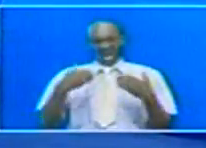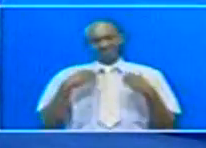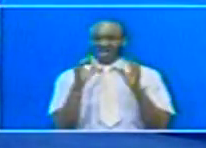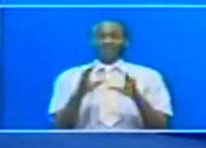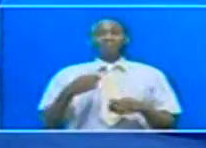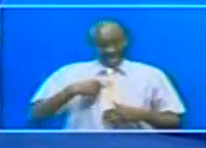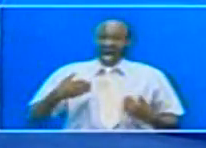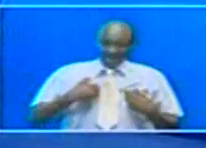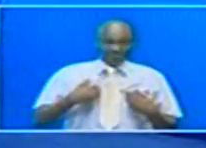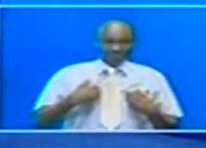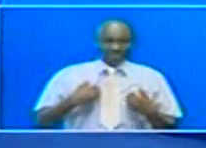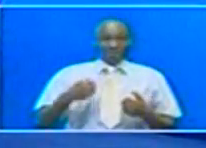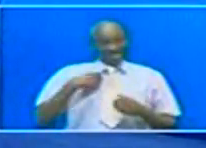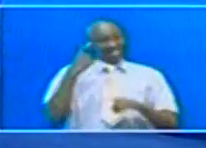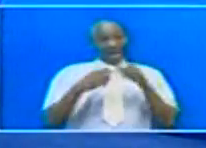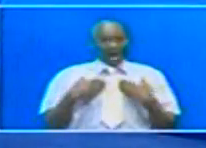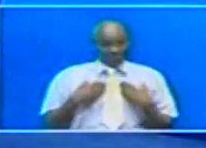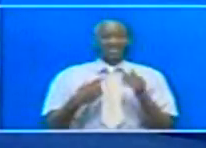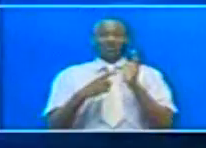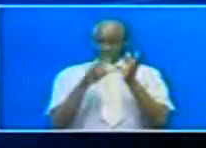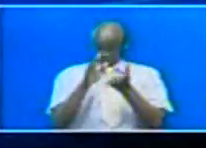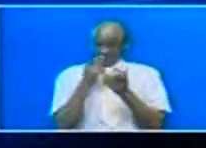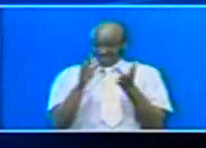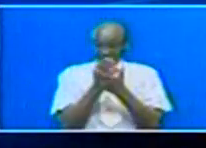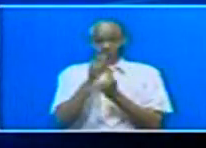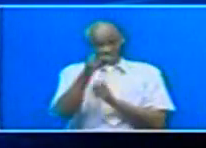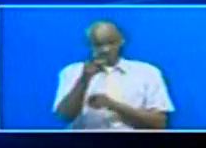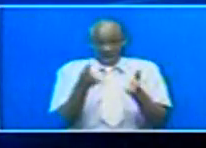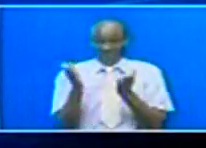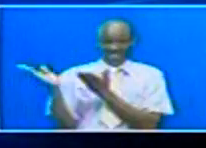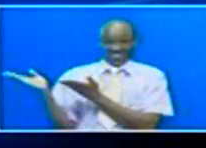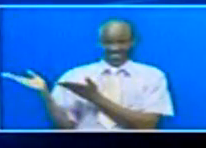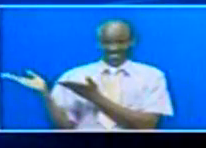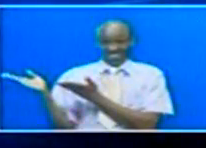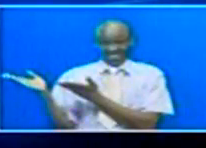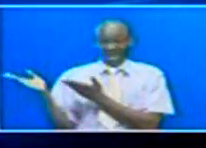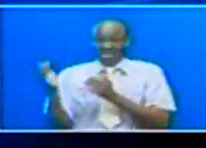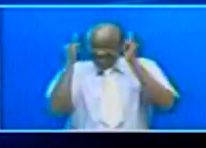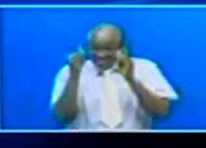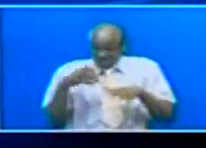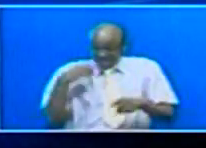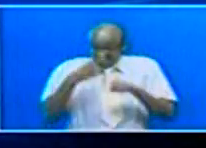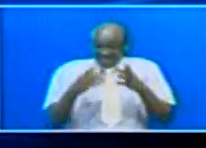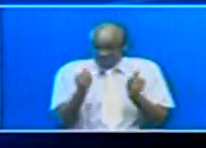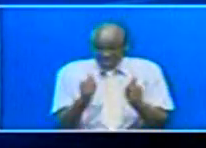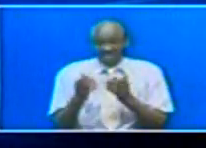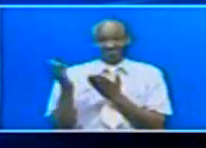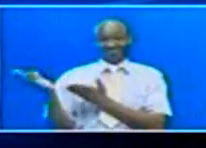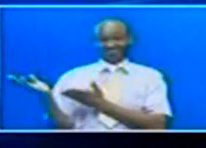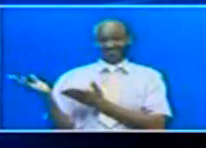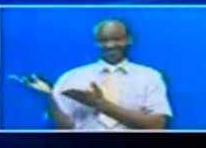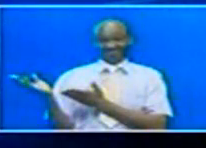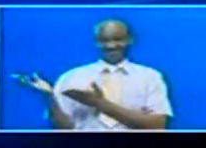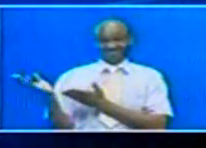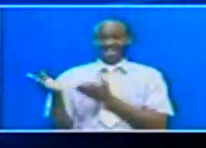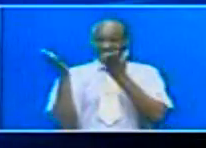And I have been making New Year's resolutions. In fact, I'm going to share my New Year's resolutions just now before we go into our highlights. Let's bring up that image of a